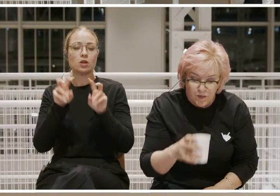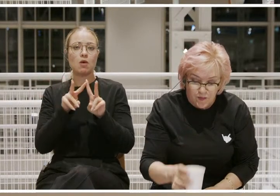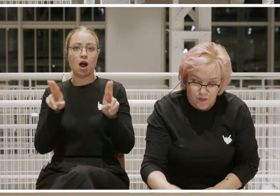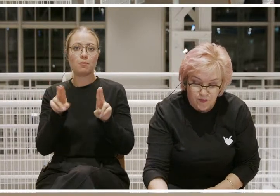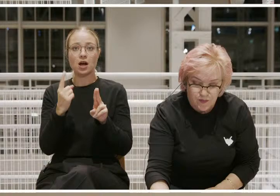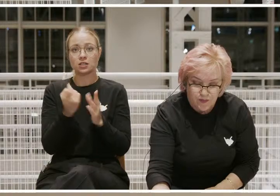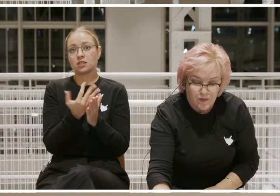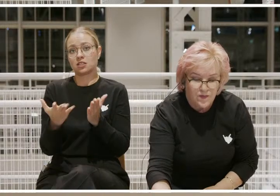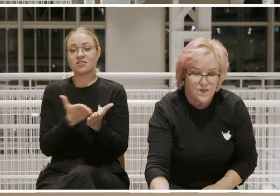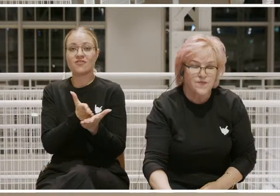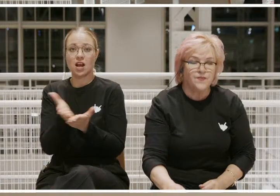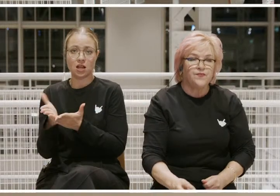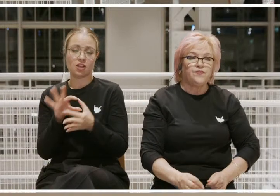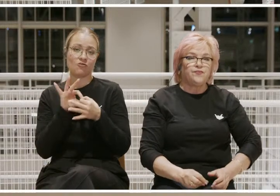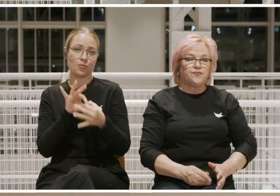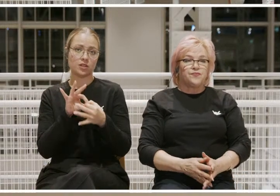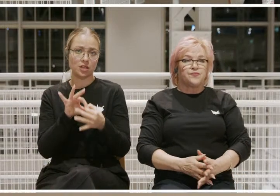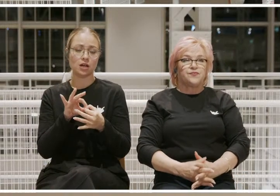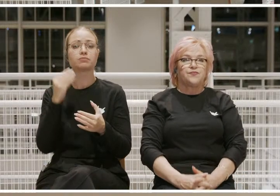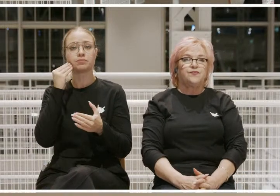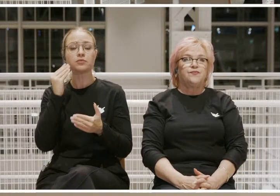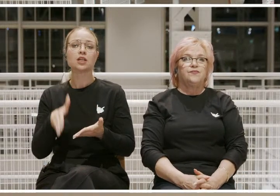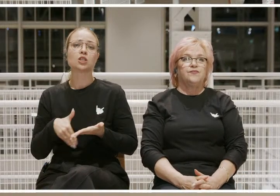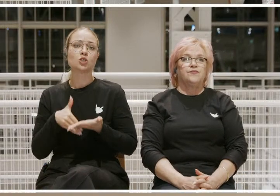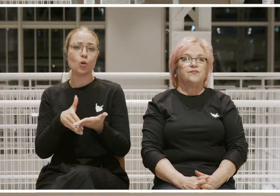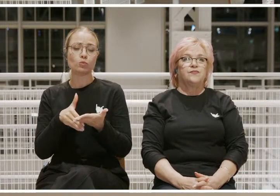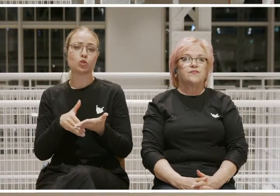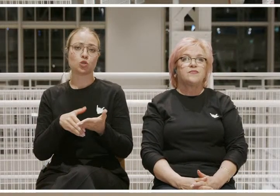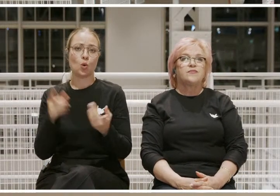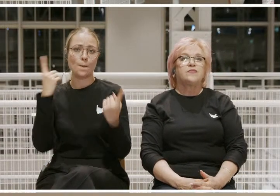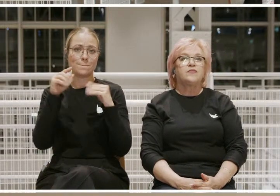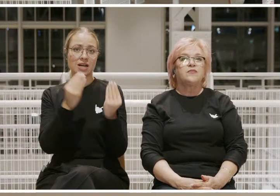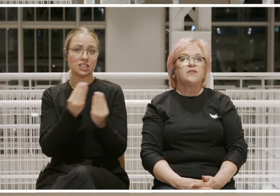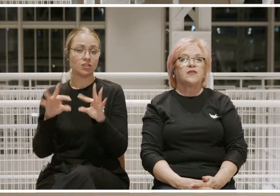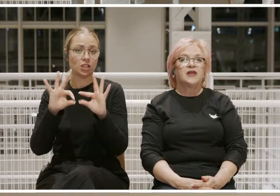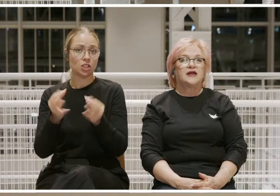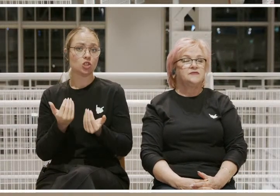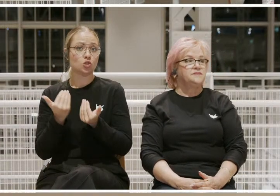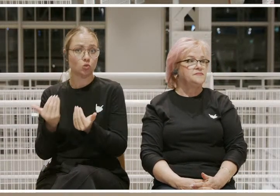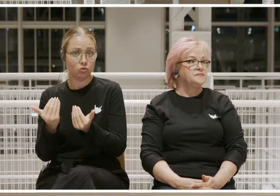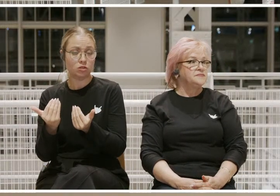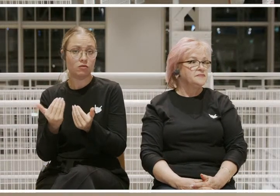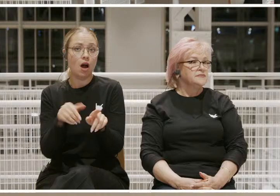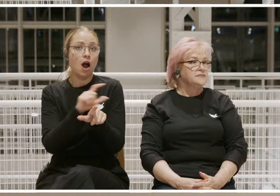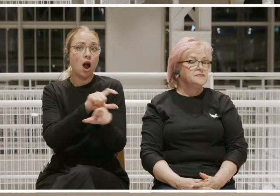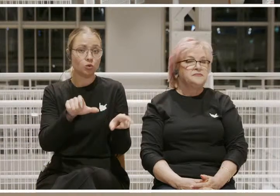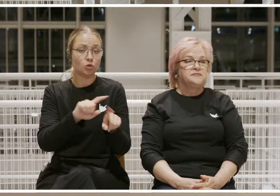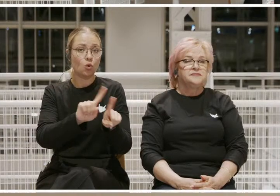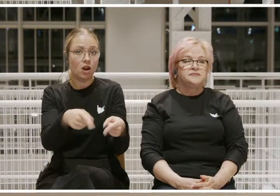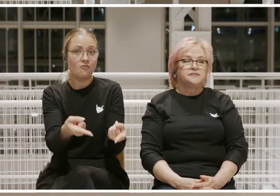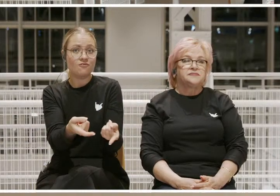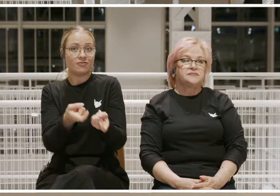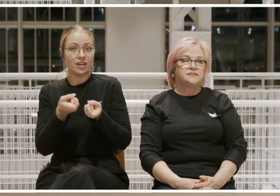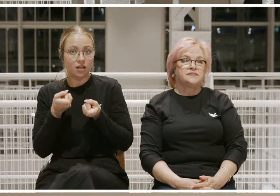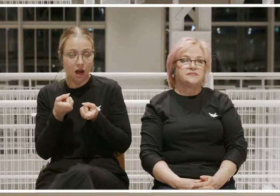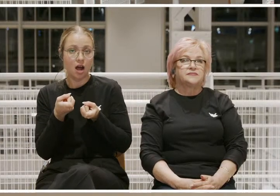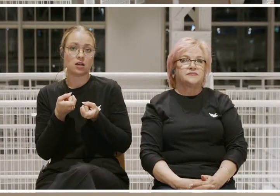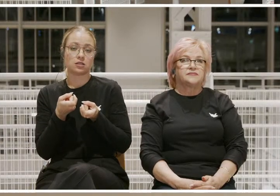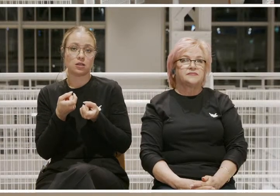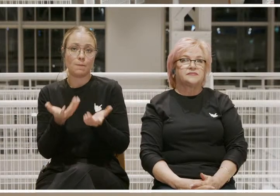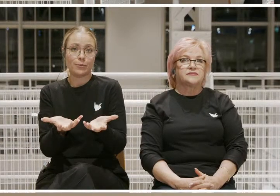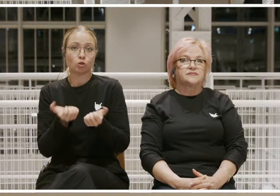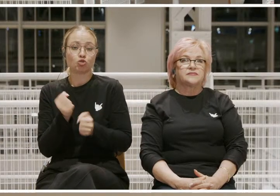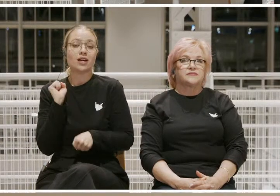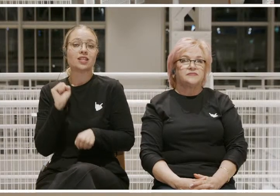through artworks, I mean, the audience can have the chance to have a